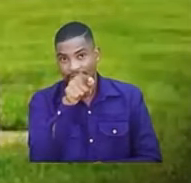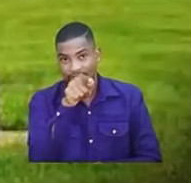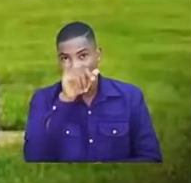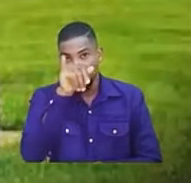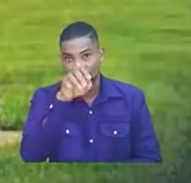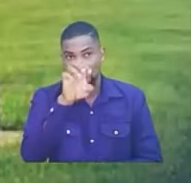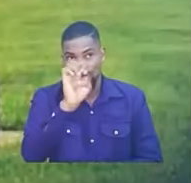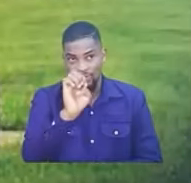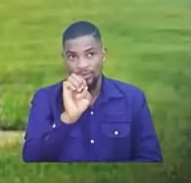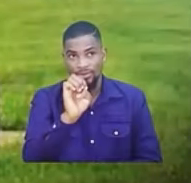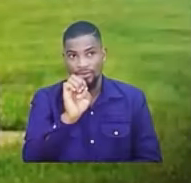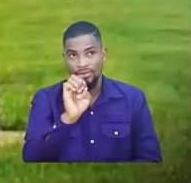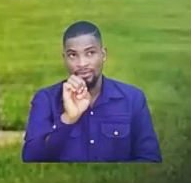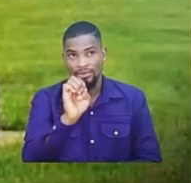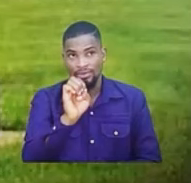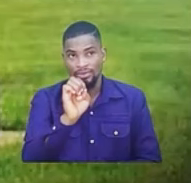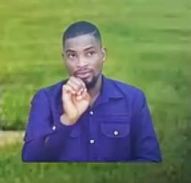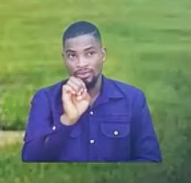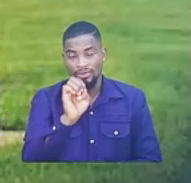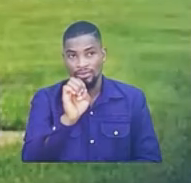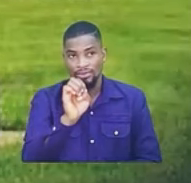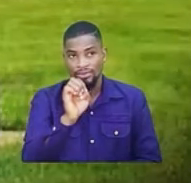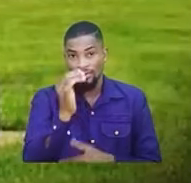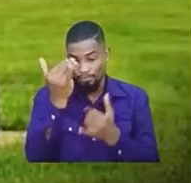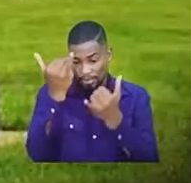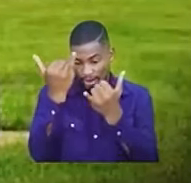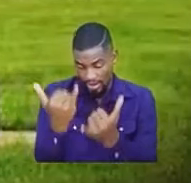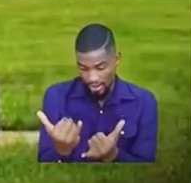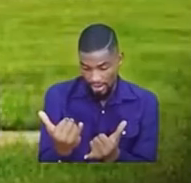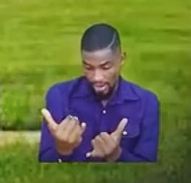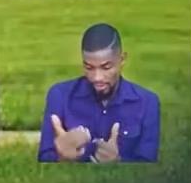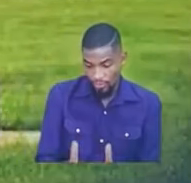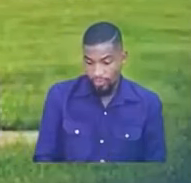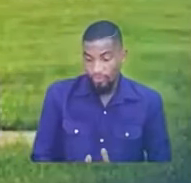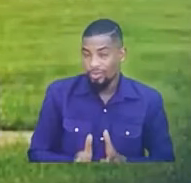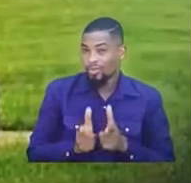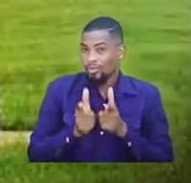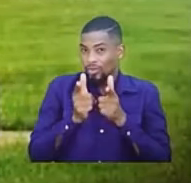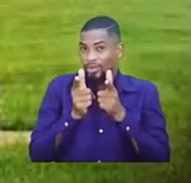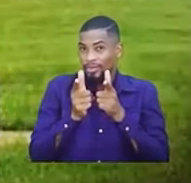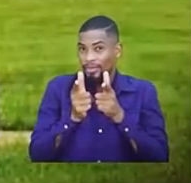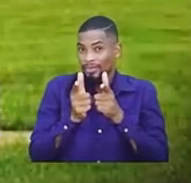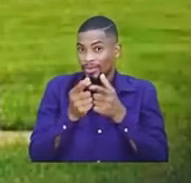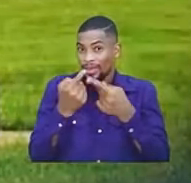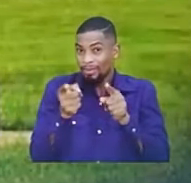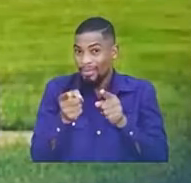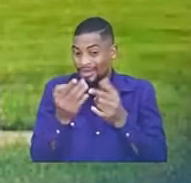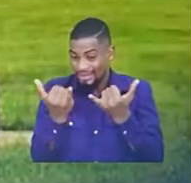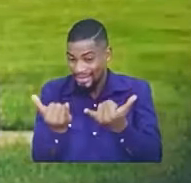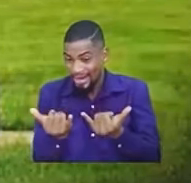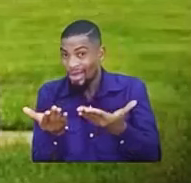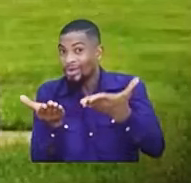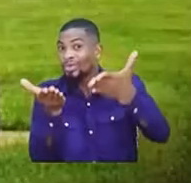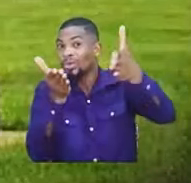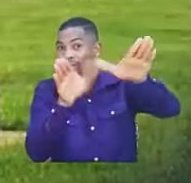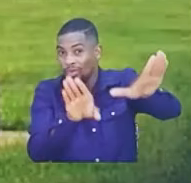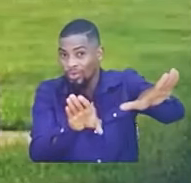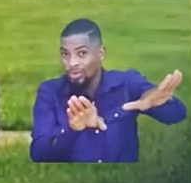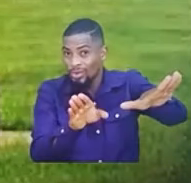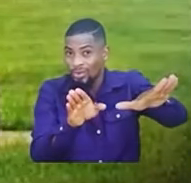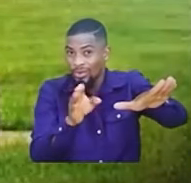This is Joe. He would have been alive, but he had some